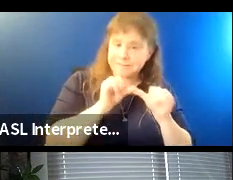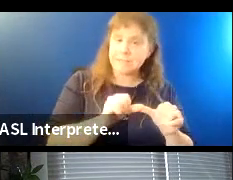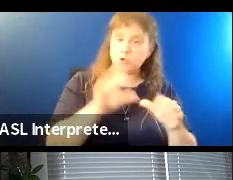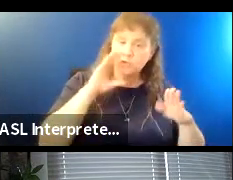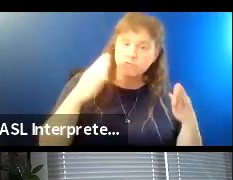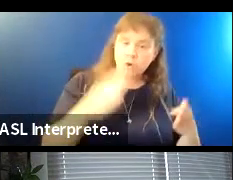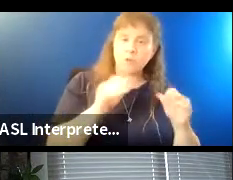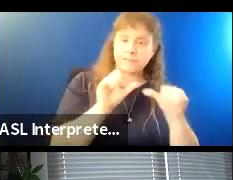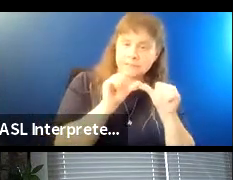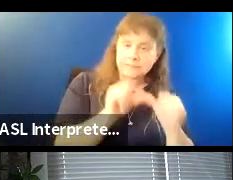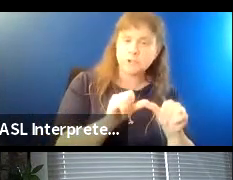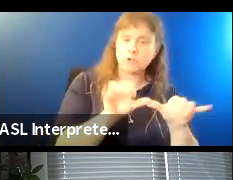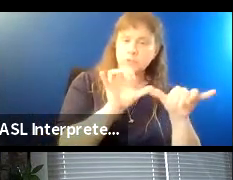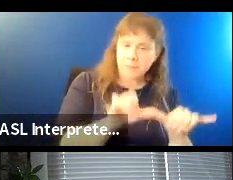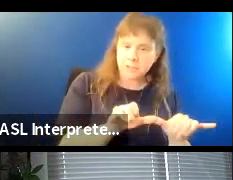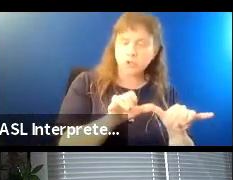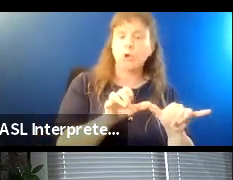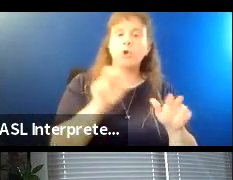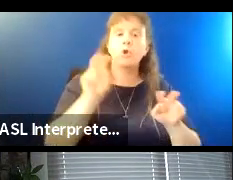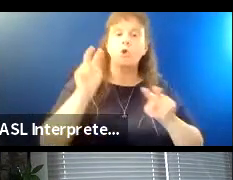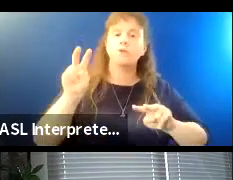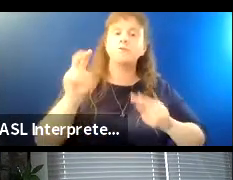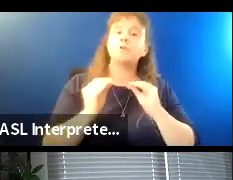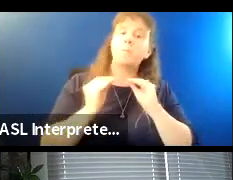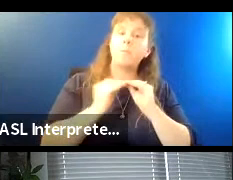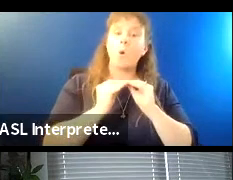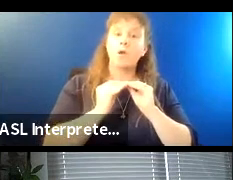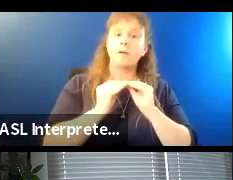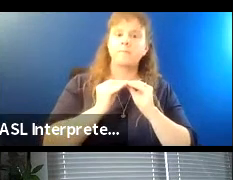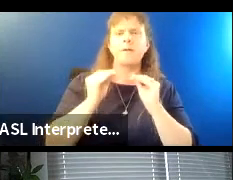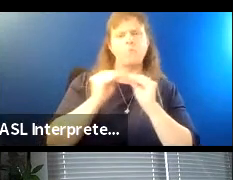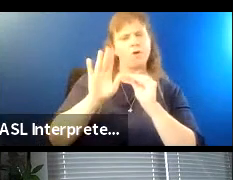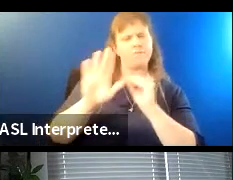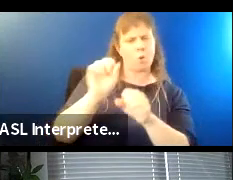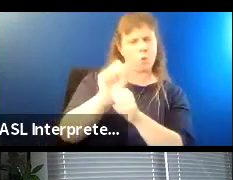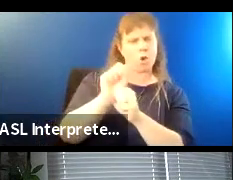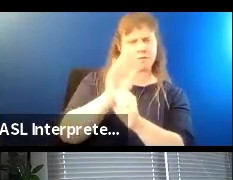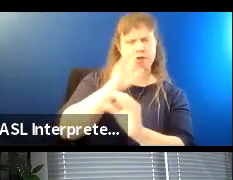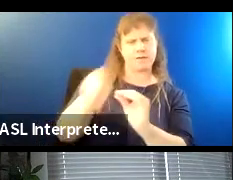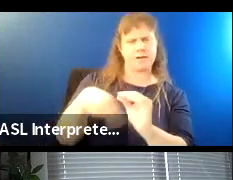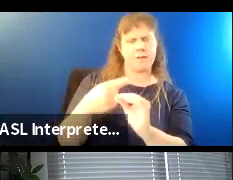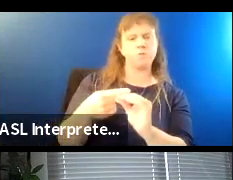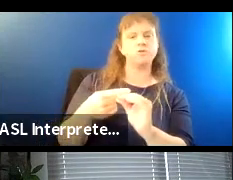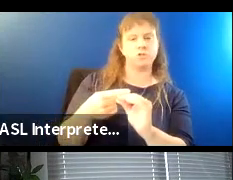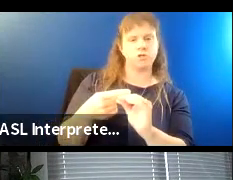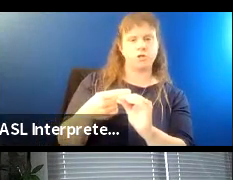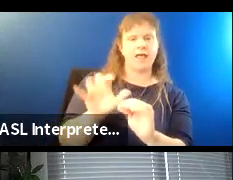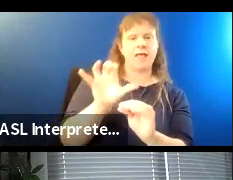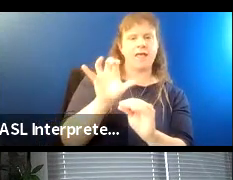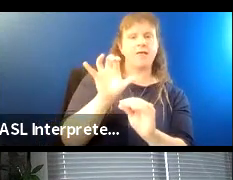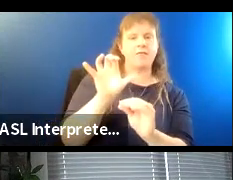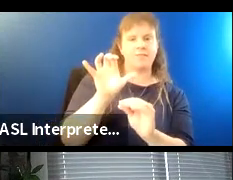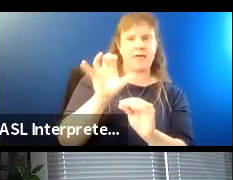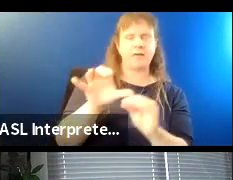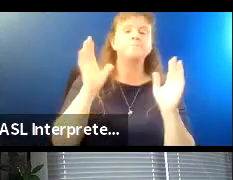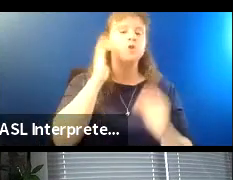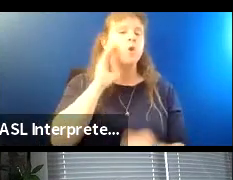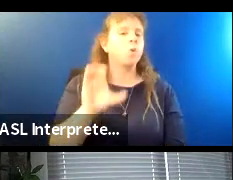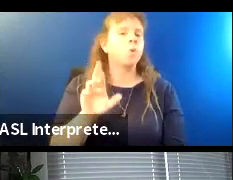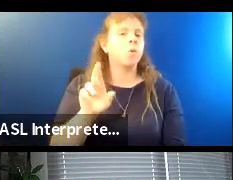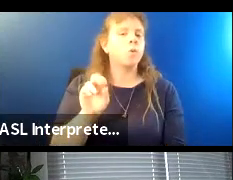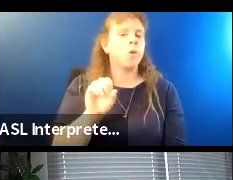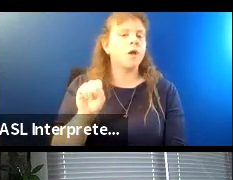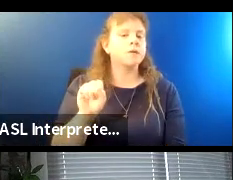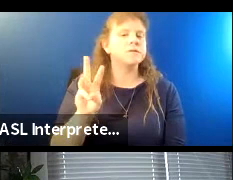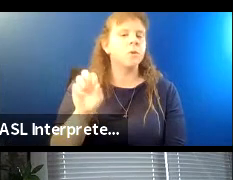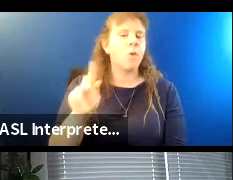to, you know, I think more of the work that you're talking about, doing, you know, some of that crosswalk. As we